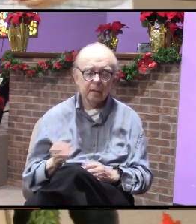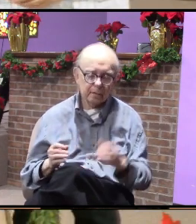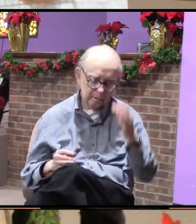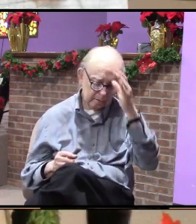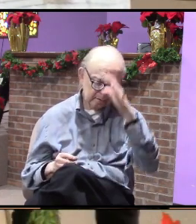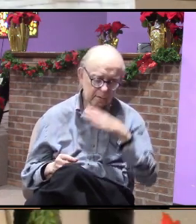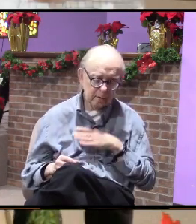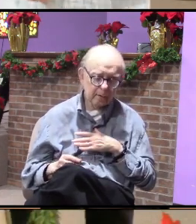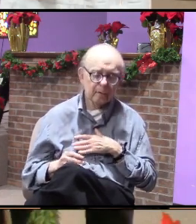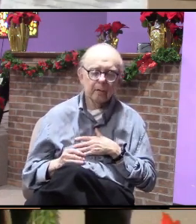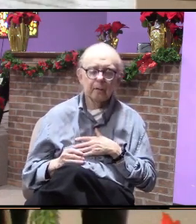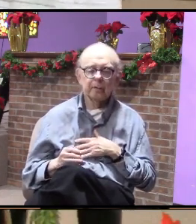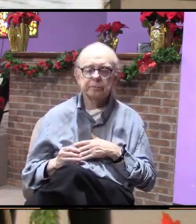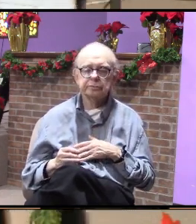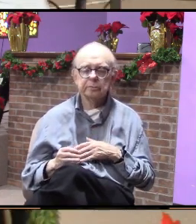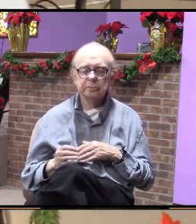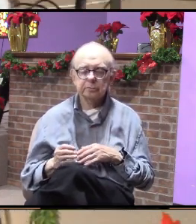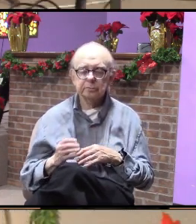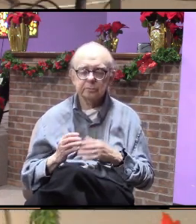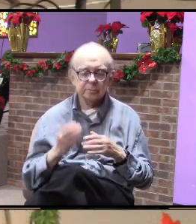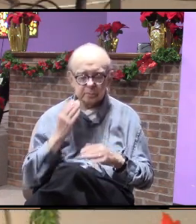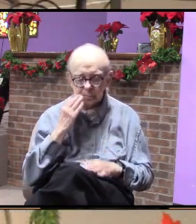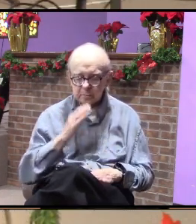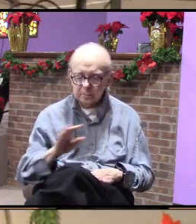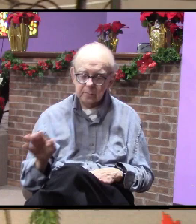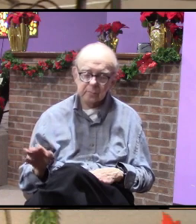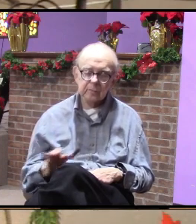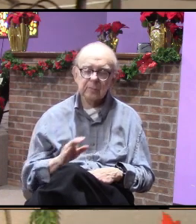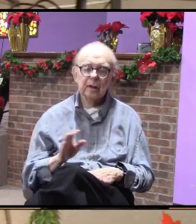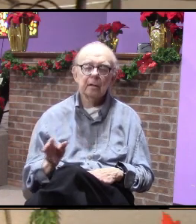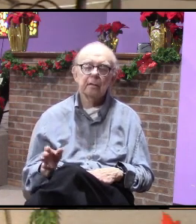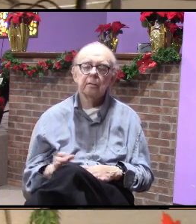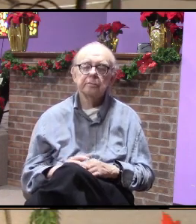gentleman who was well known to be